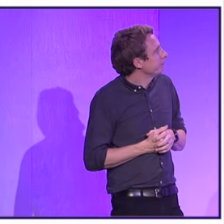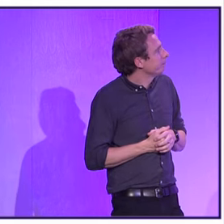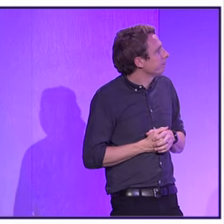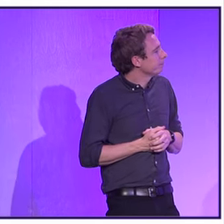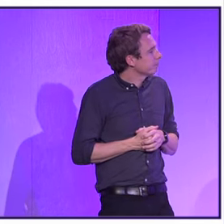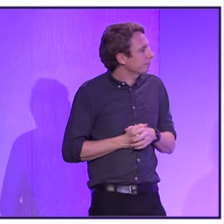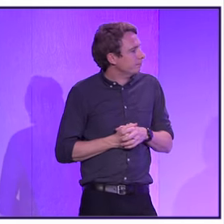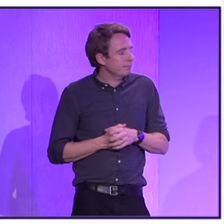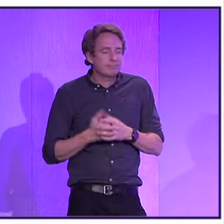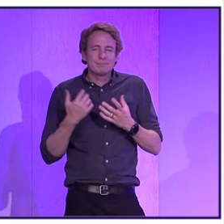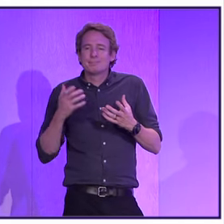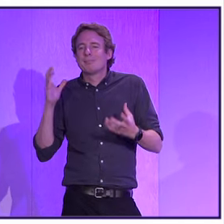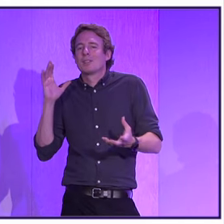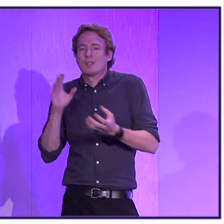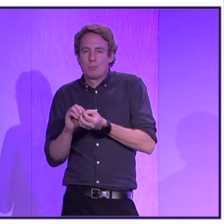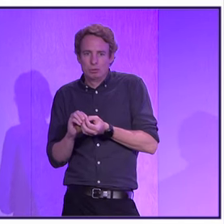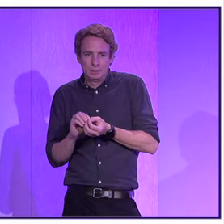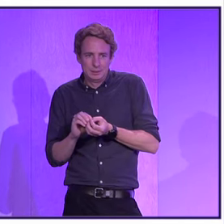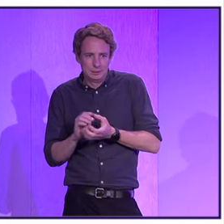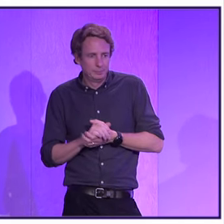Okay, so just to summarise then,